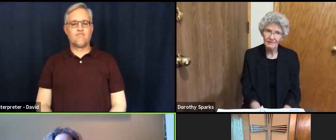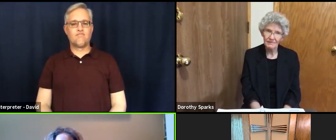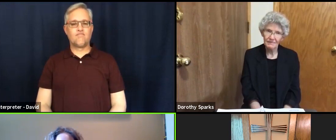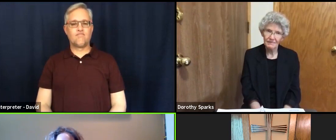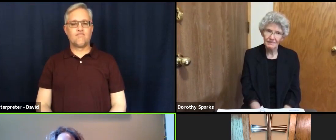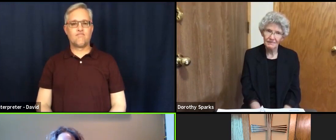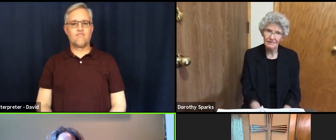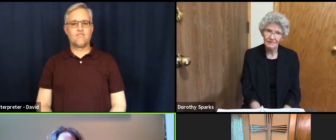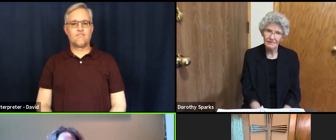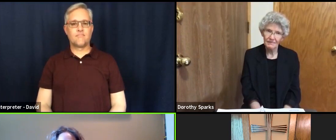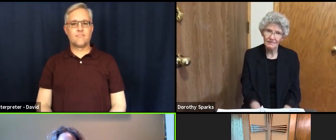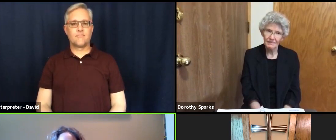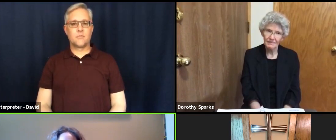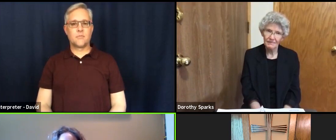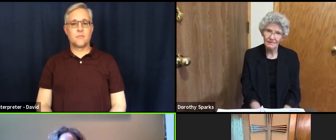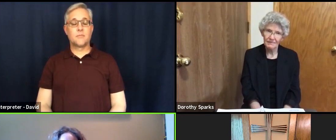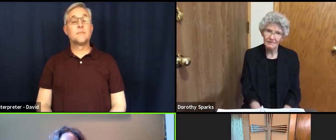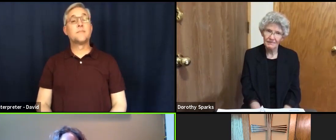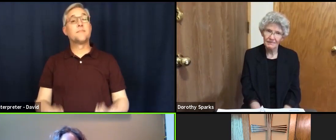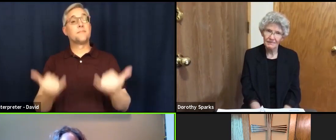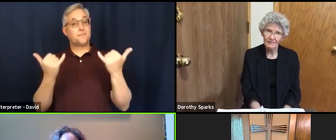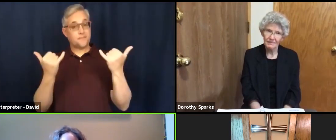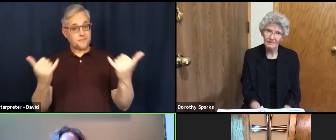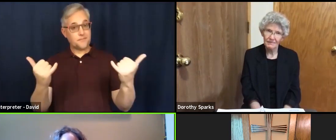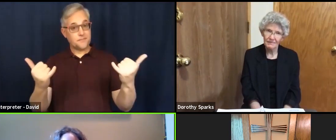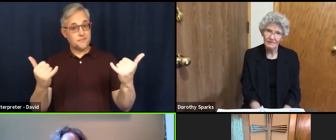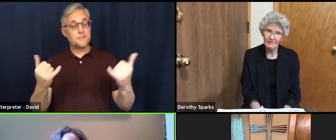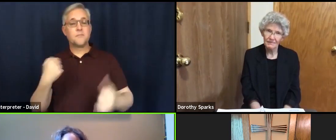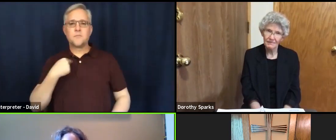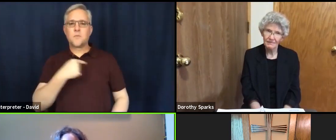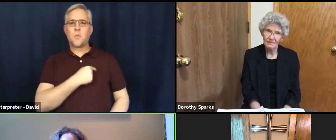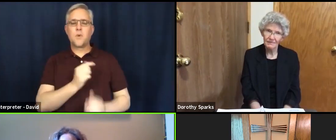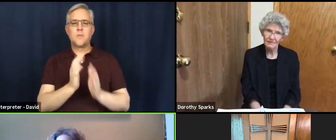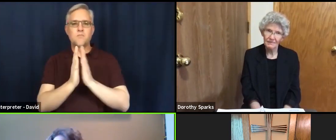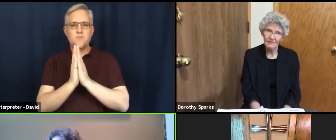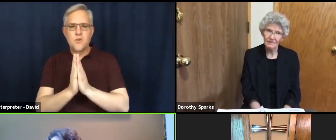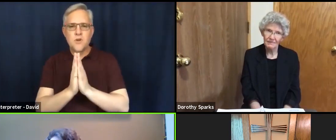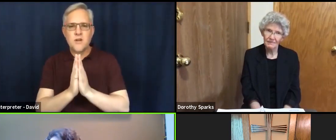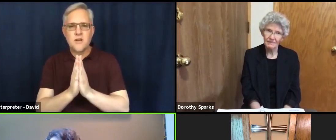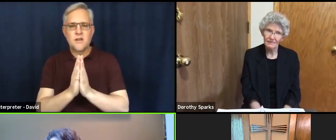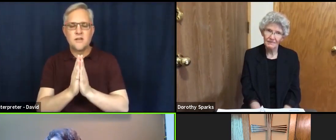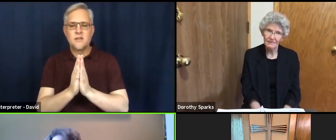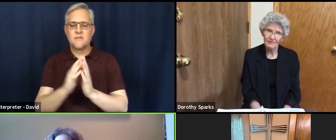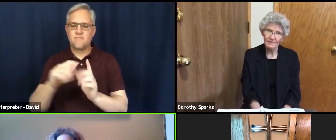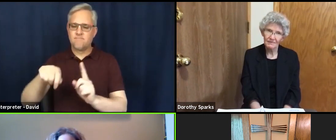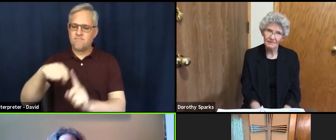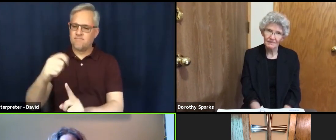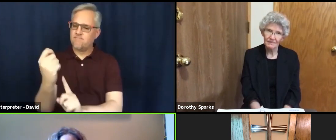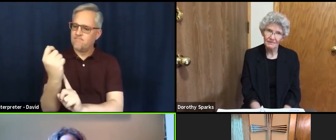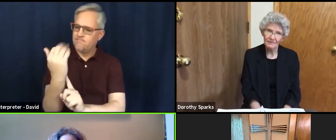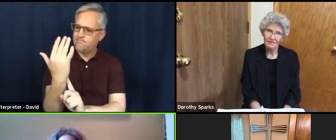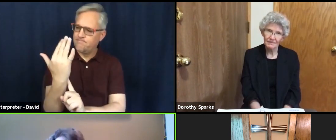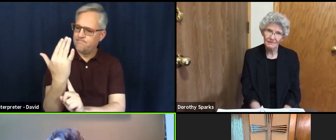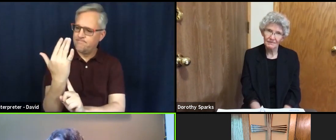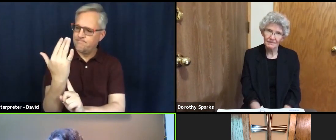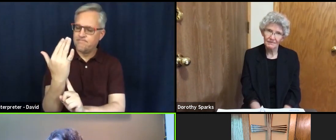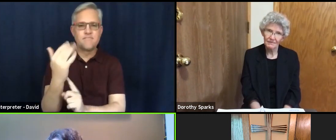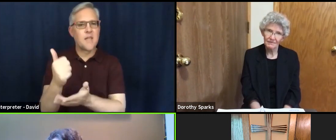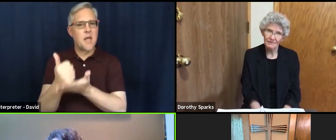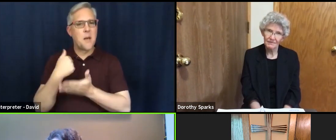So at this time, we pray that this candlelight will draw us closer to God's Holy